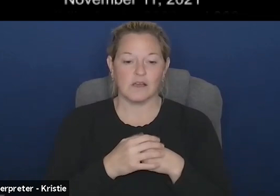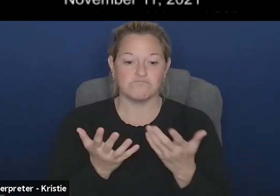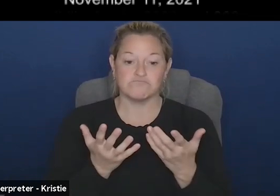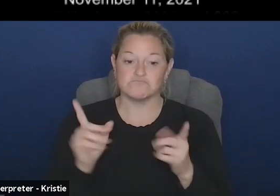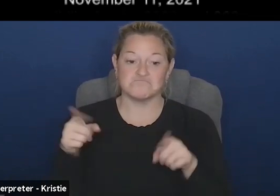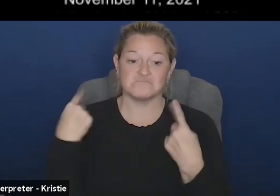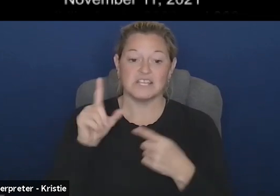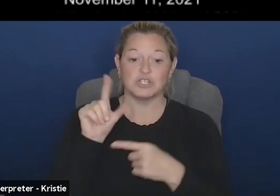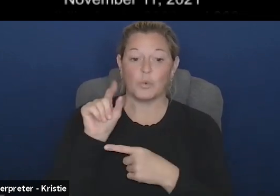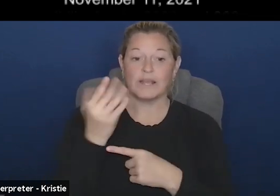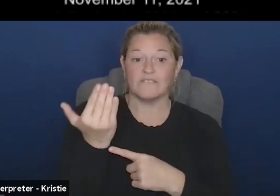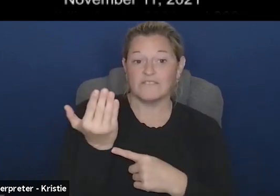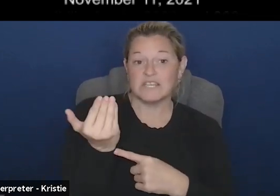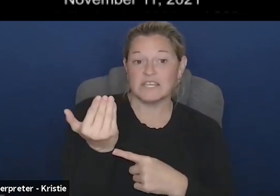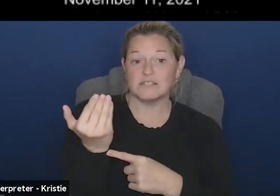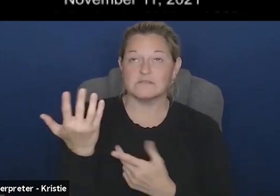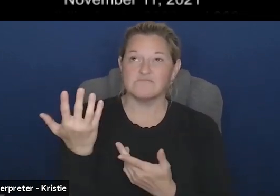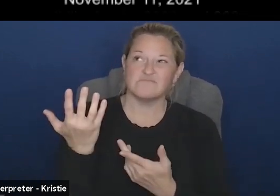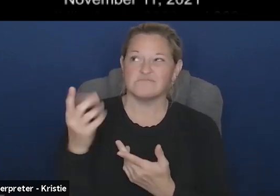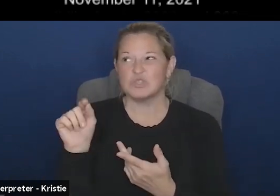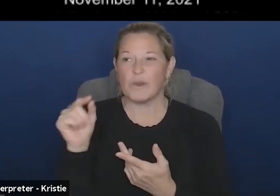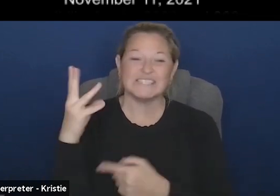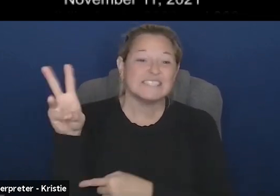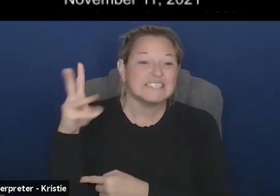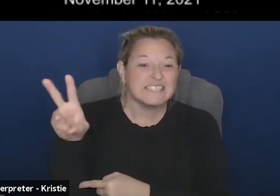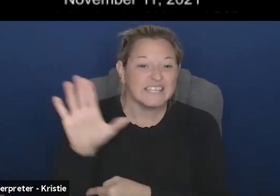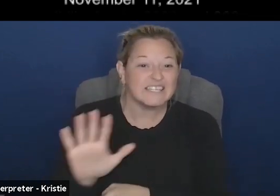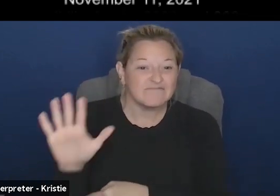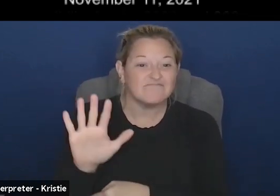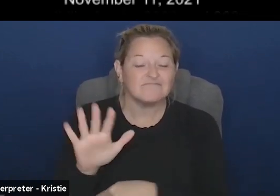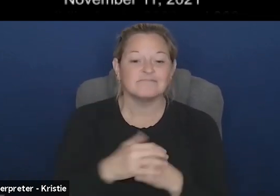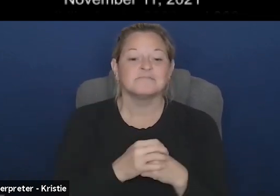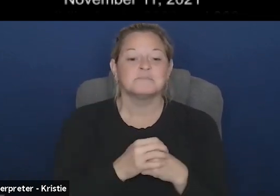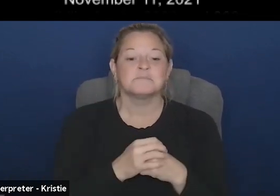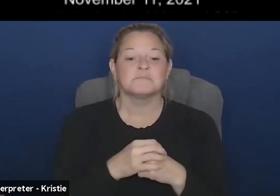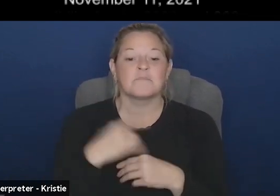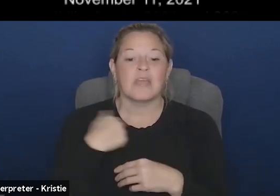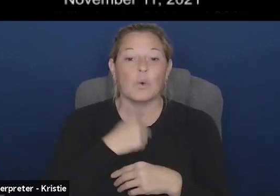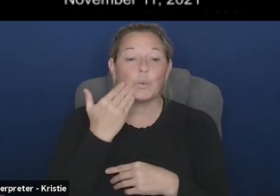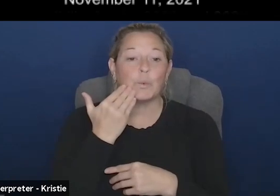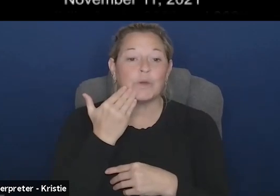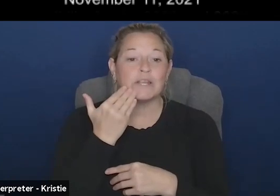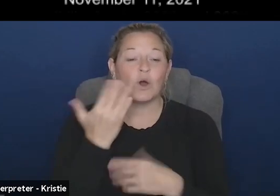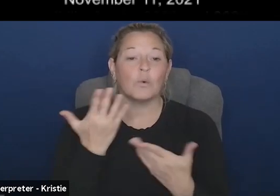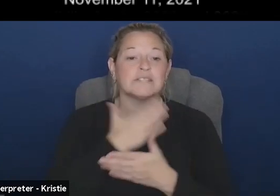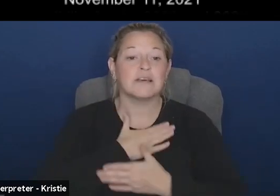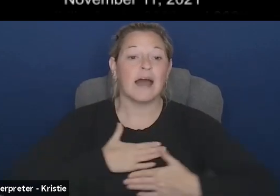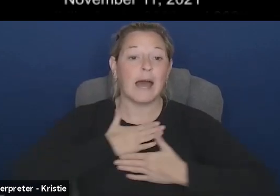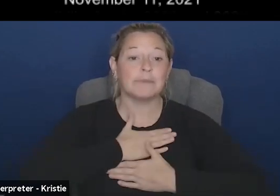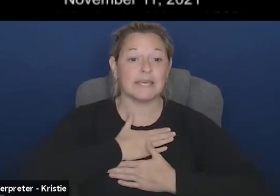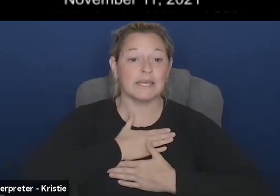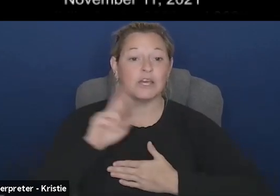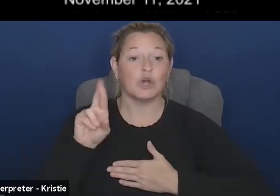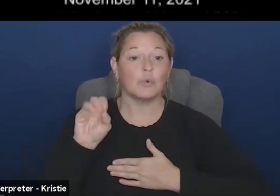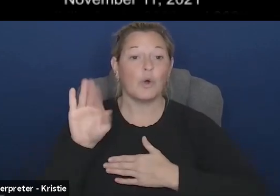2015, 2016. So as many of you probably know, Arduino is a hobby robotics platform